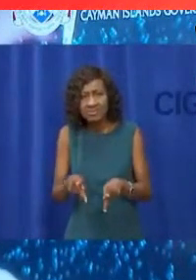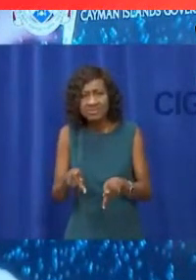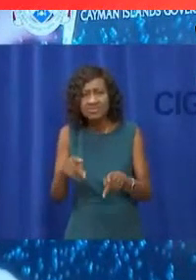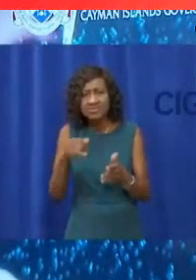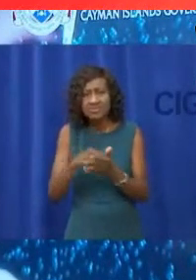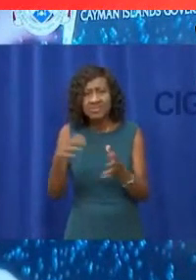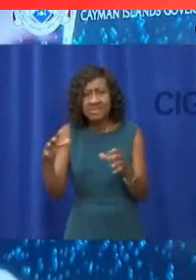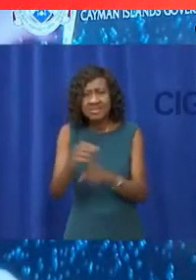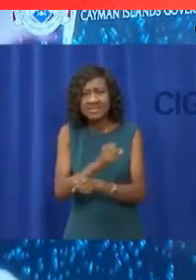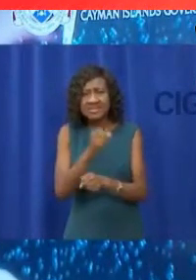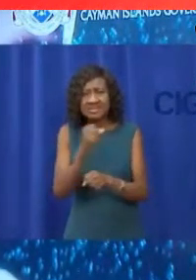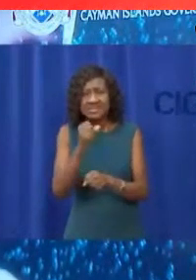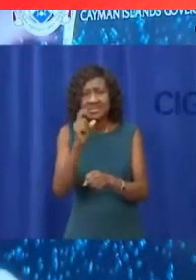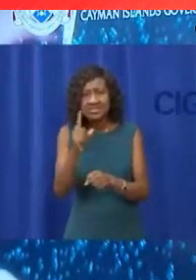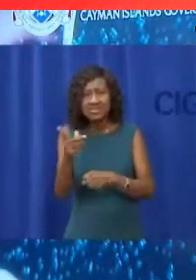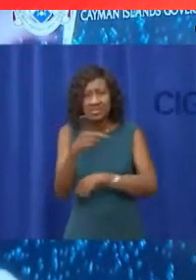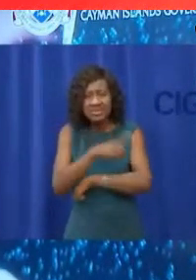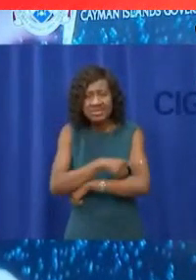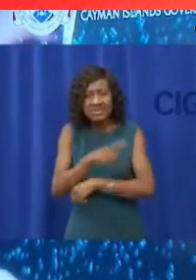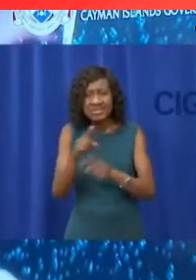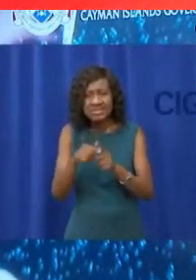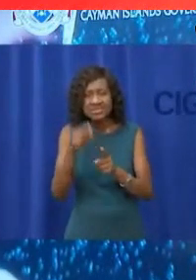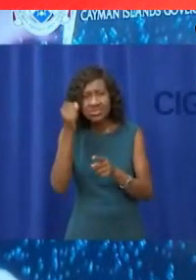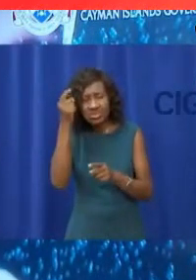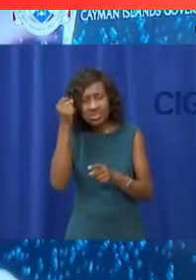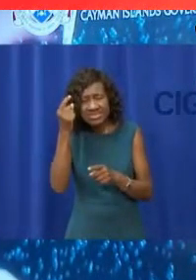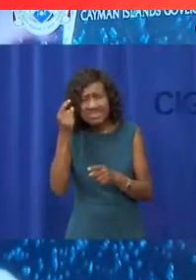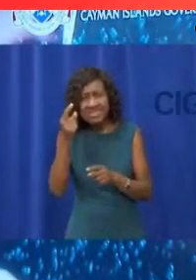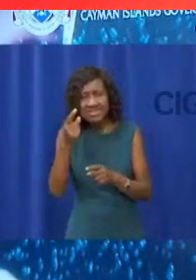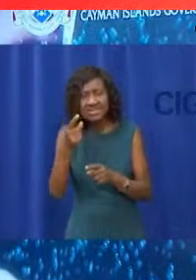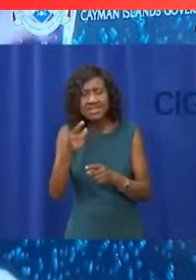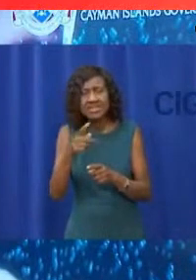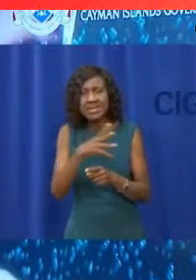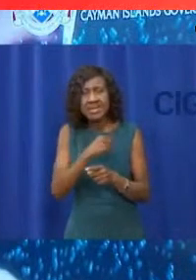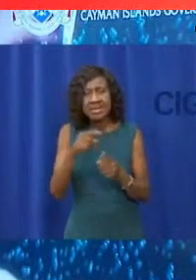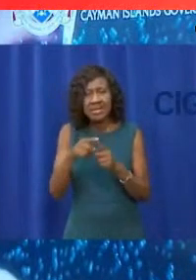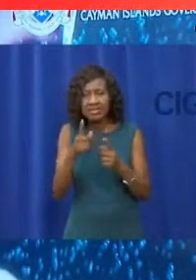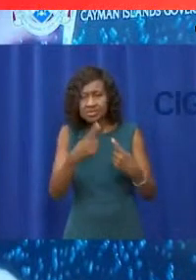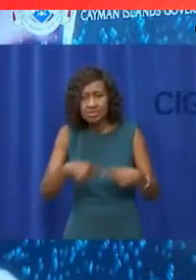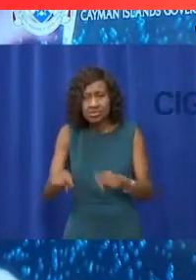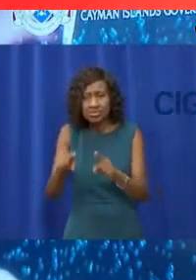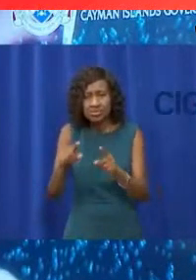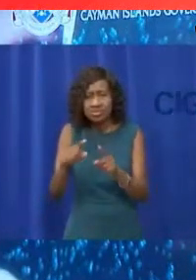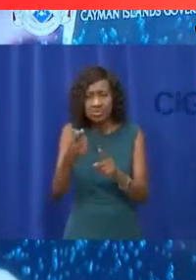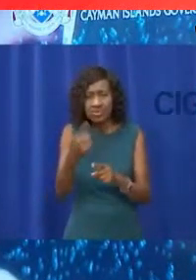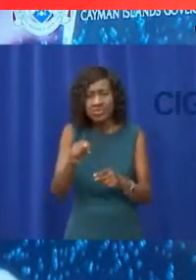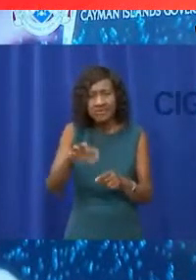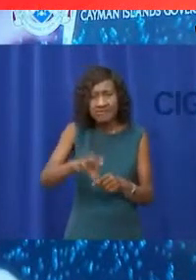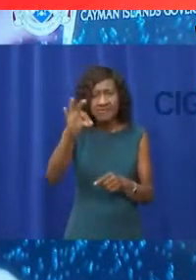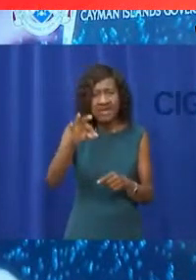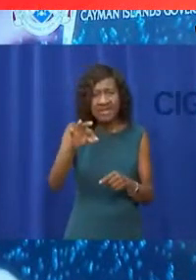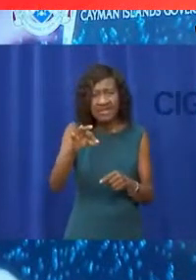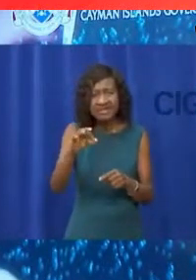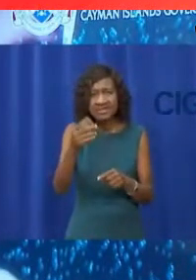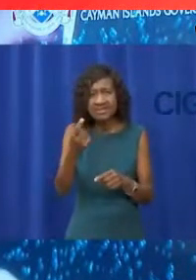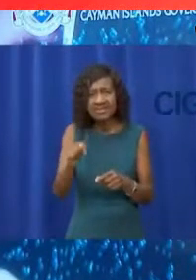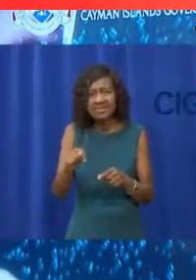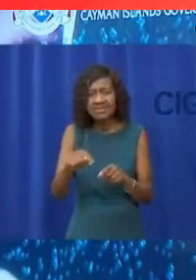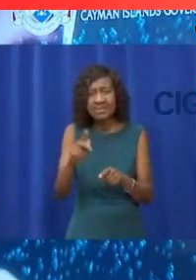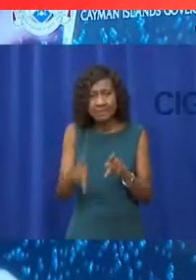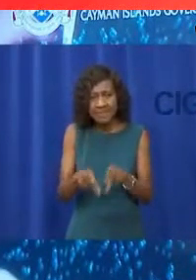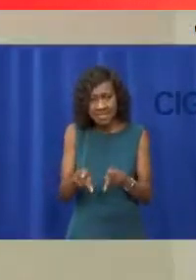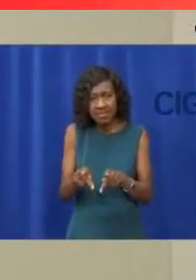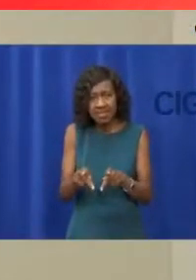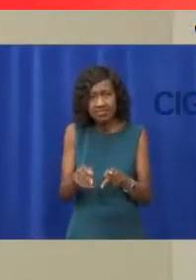all that work to make sure we understand everything. But we have very skilled people out there who are used to doing this contact tracing, and they're doing it very well.